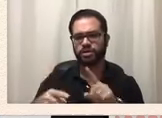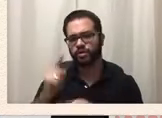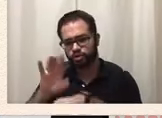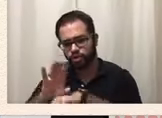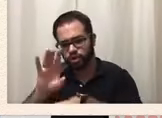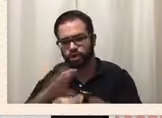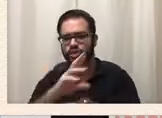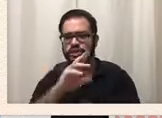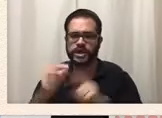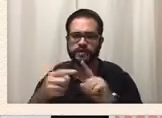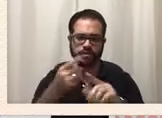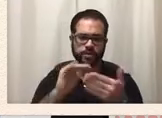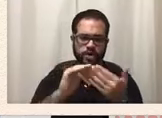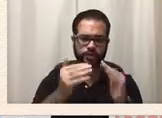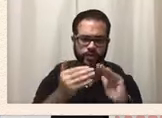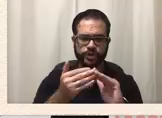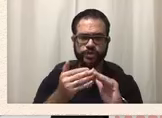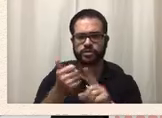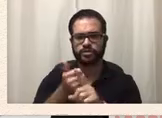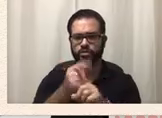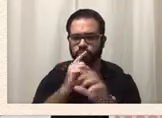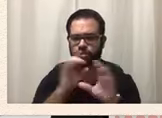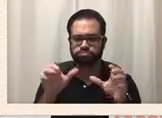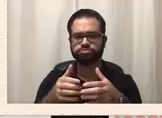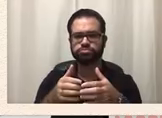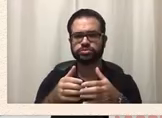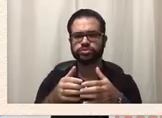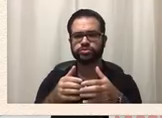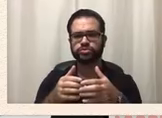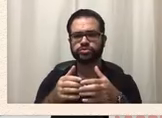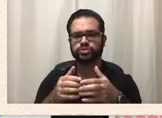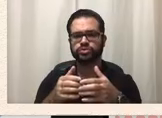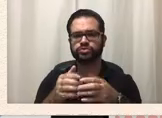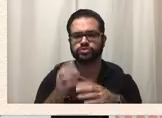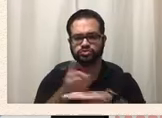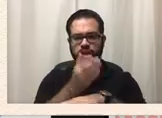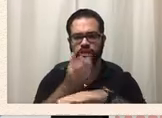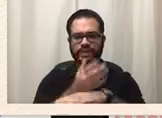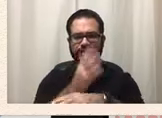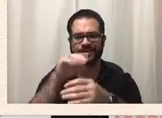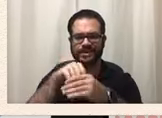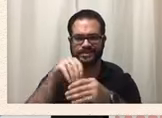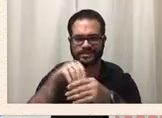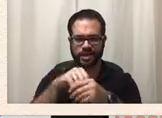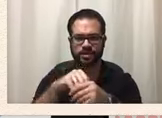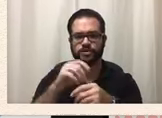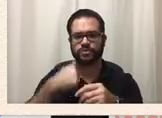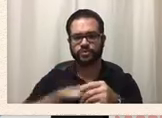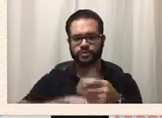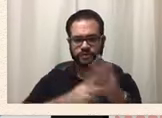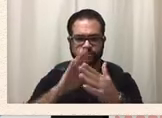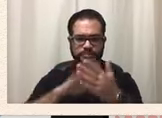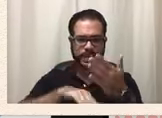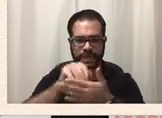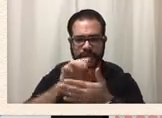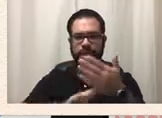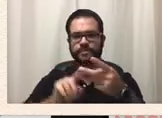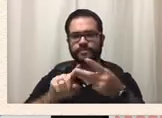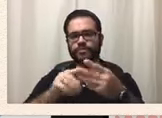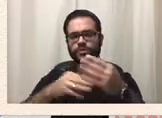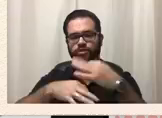community that rallied together to redo the inside of Arizona's house. So we were able to paint it, able to replace the flooring,